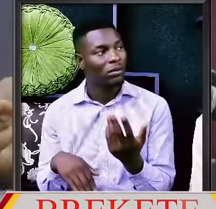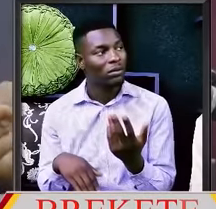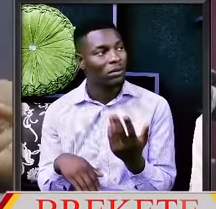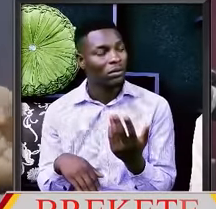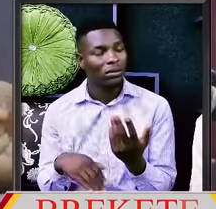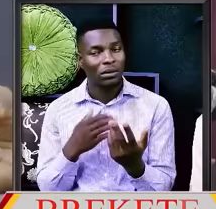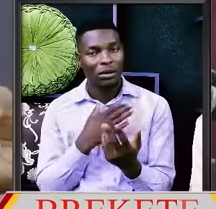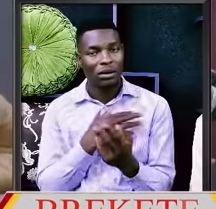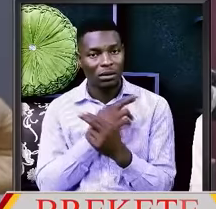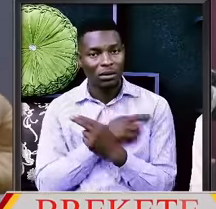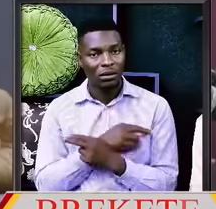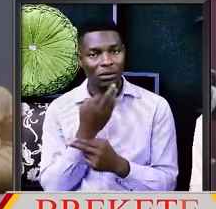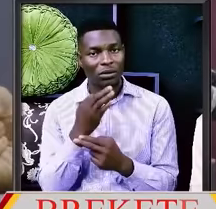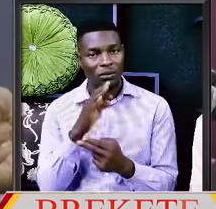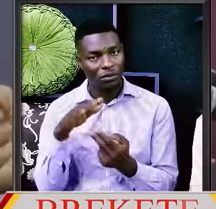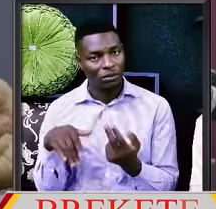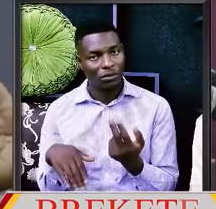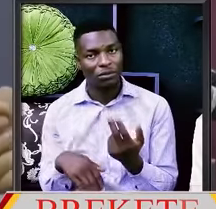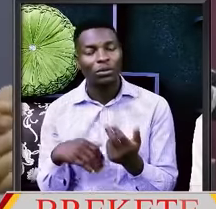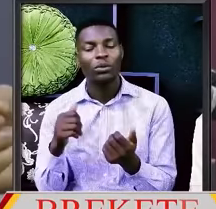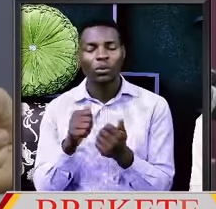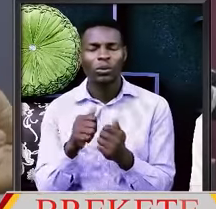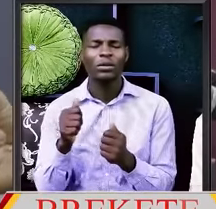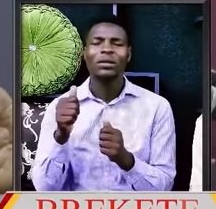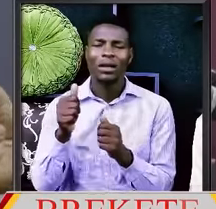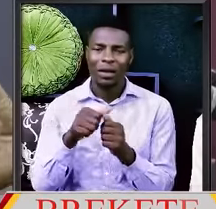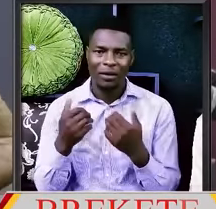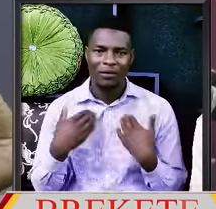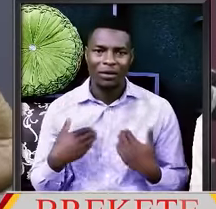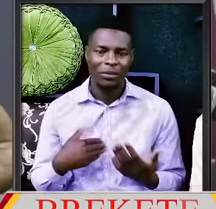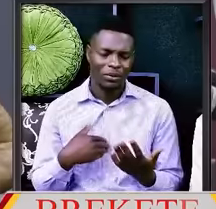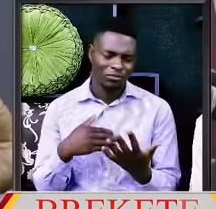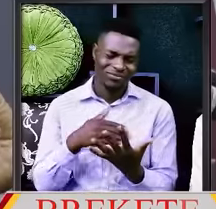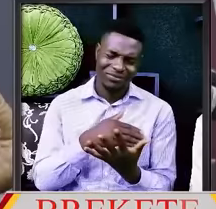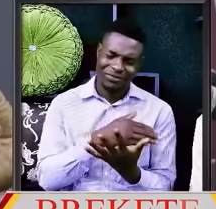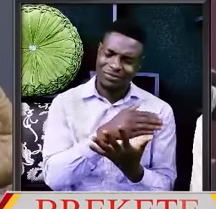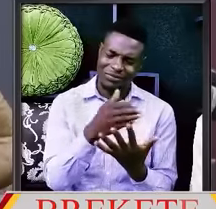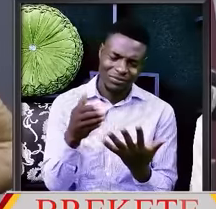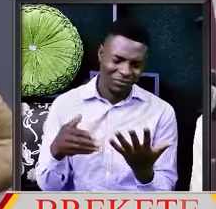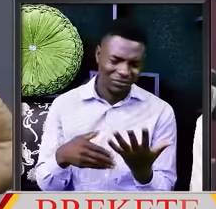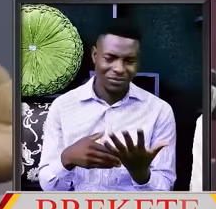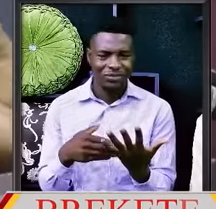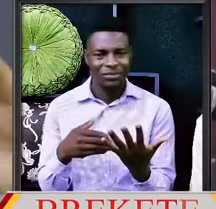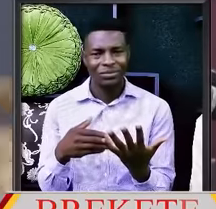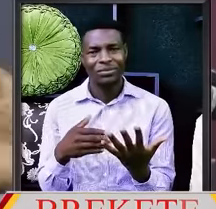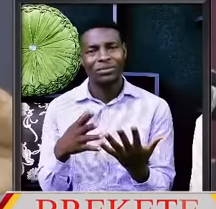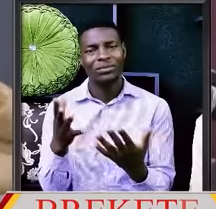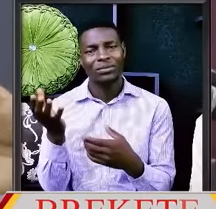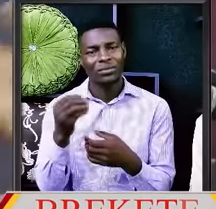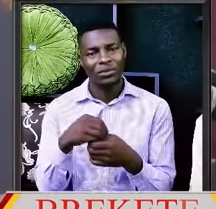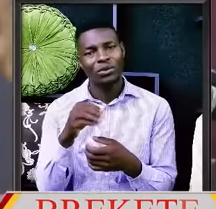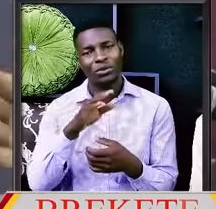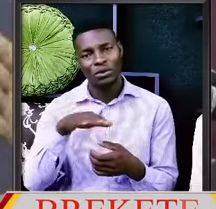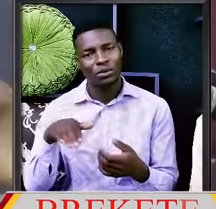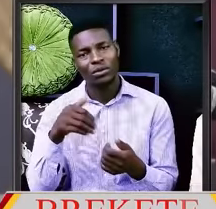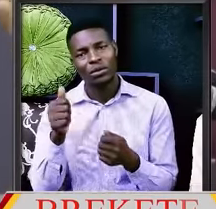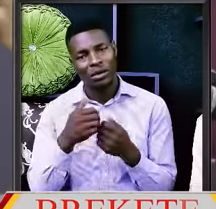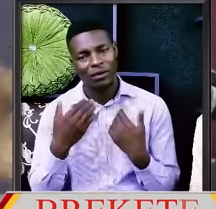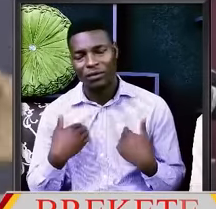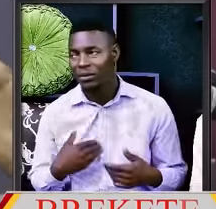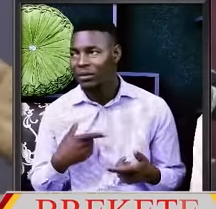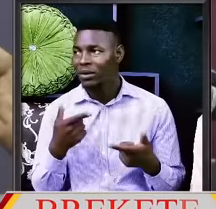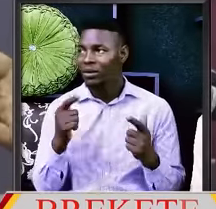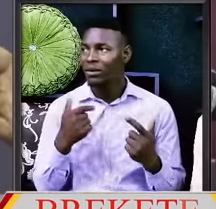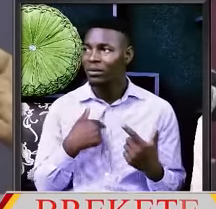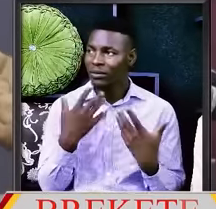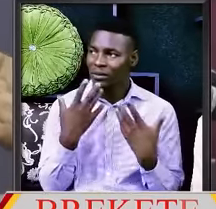there with the rest of the children. Okay, with everybody, both yes. The rest of the children and my everybody. Children, everybody. You yes. Do okay,